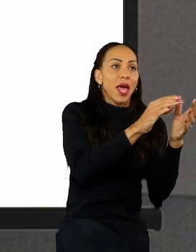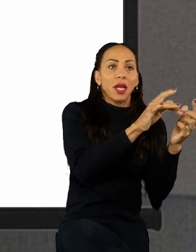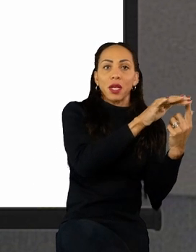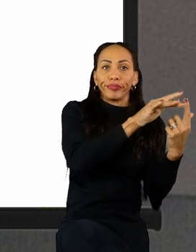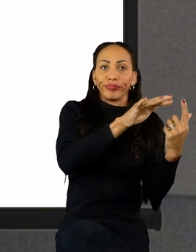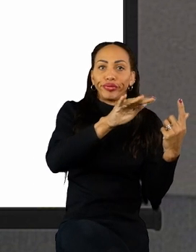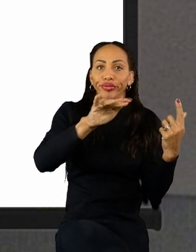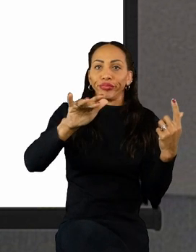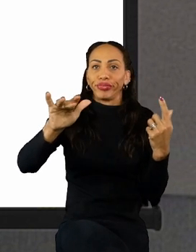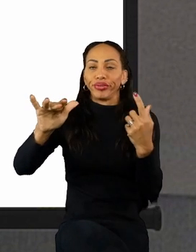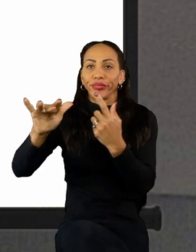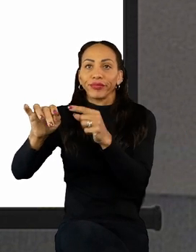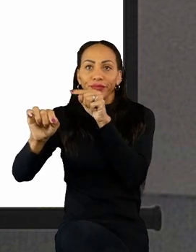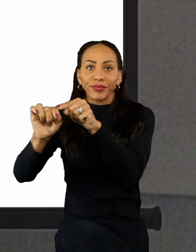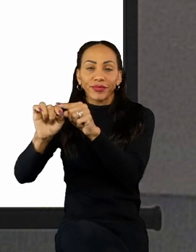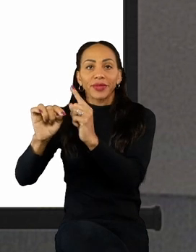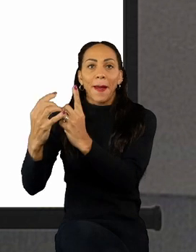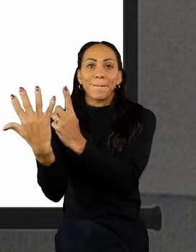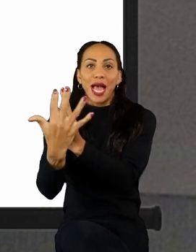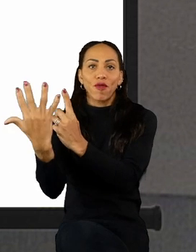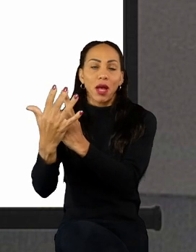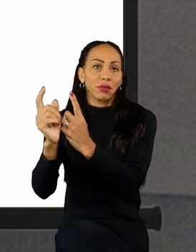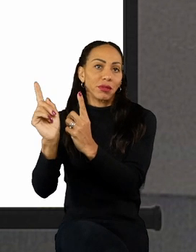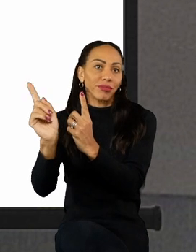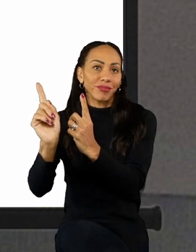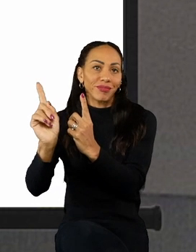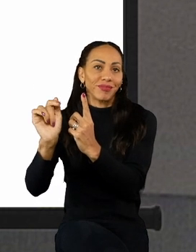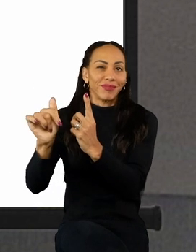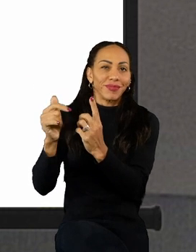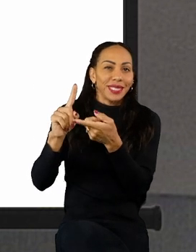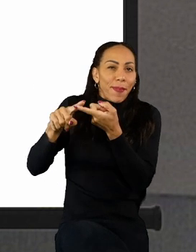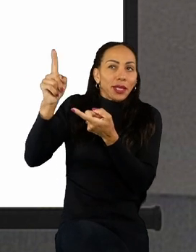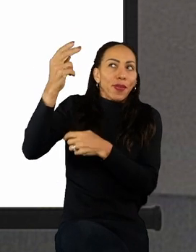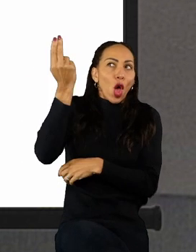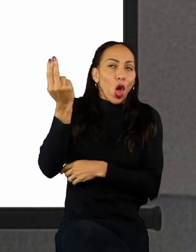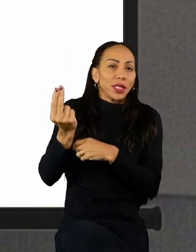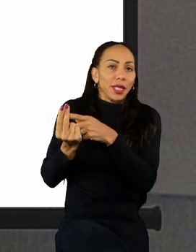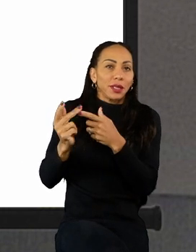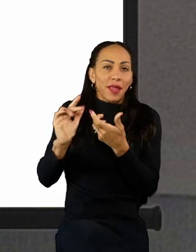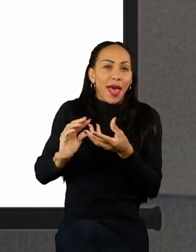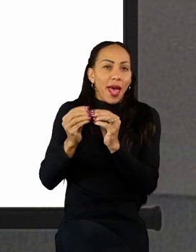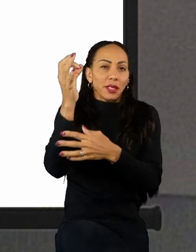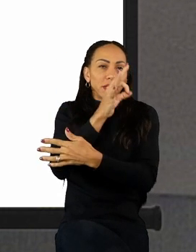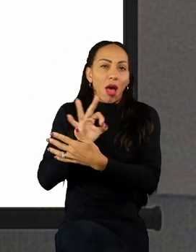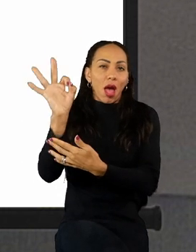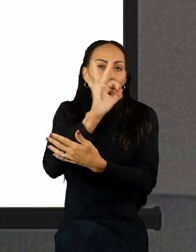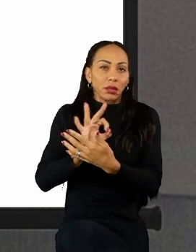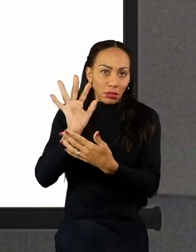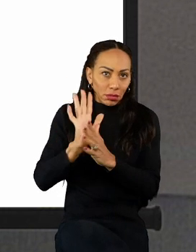It's all to play for, depending on the artists that we commission and what their ideas are about